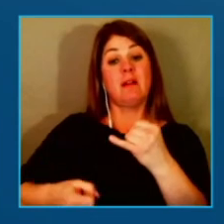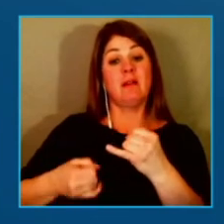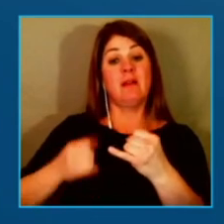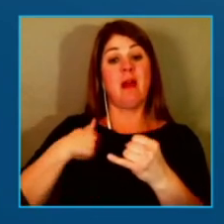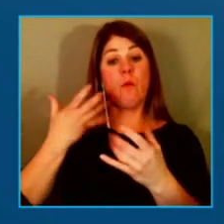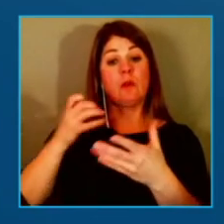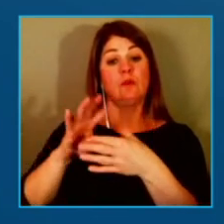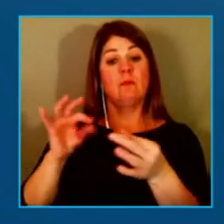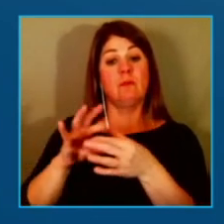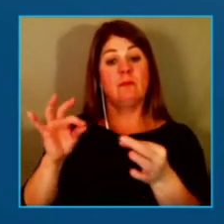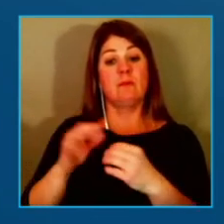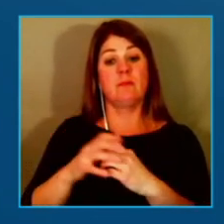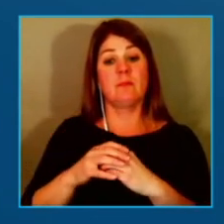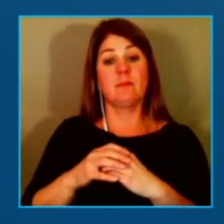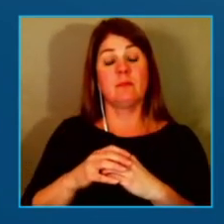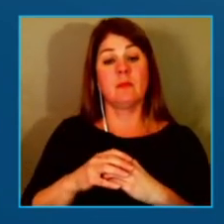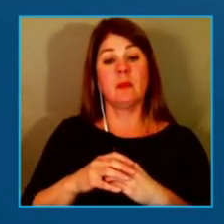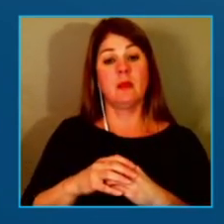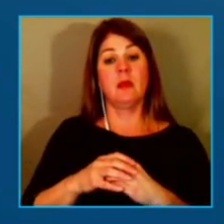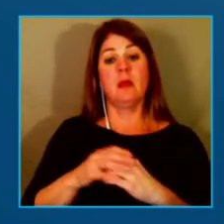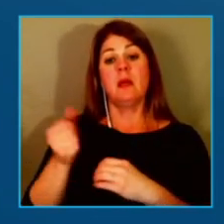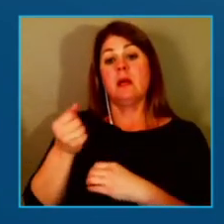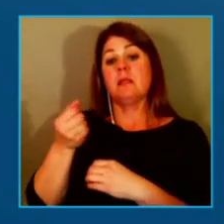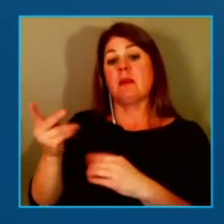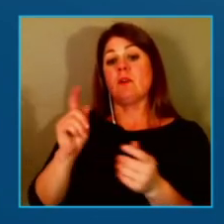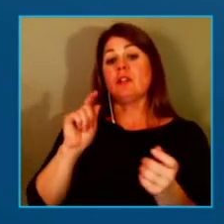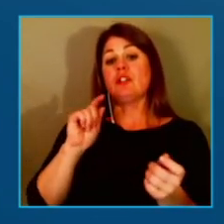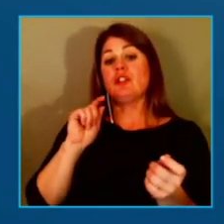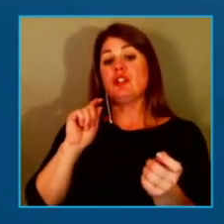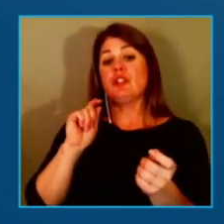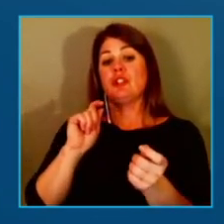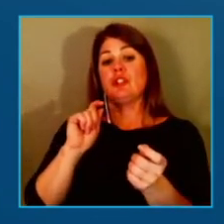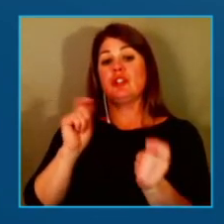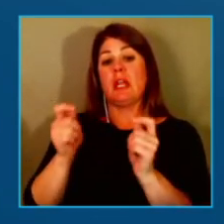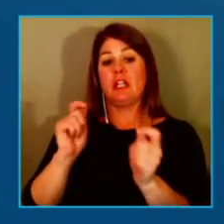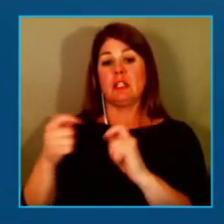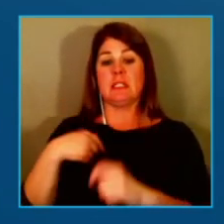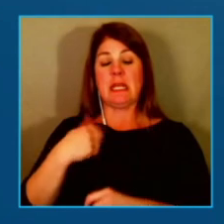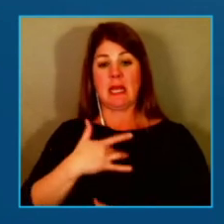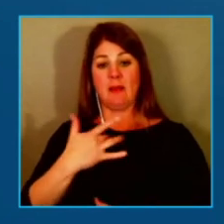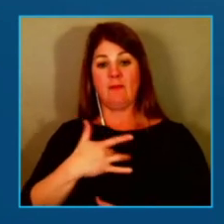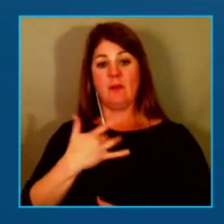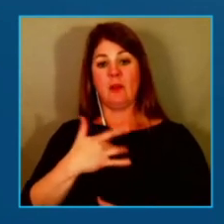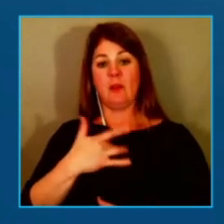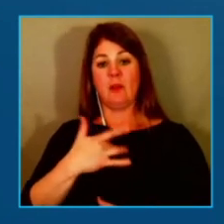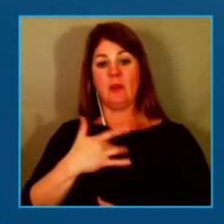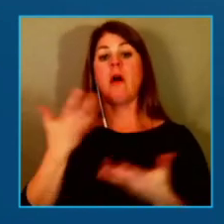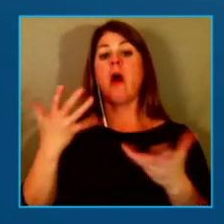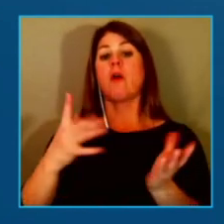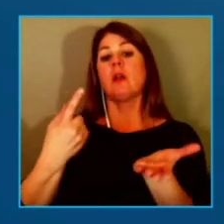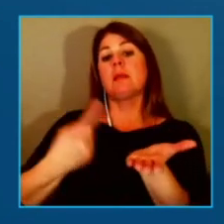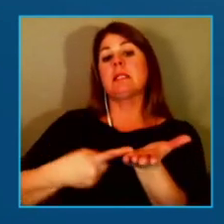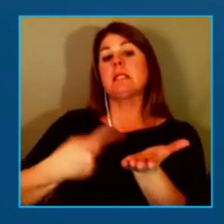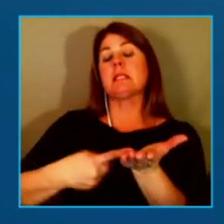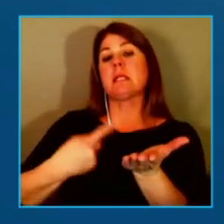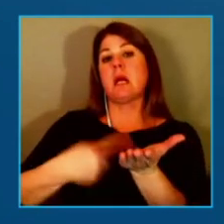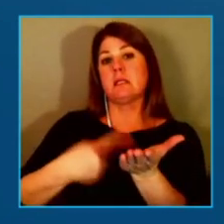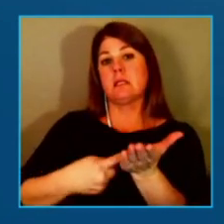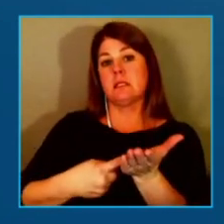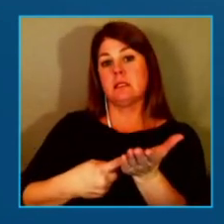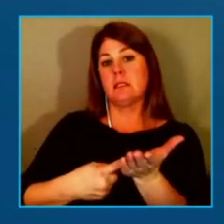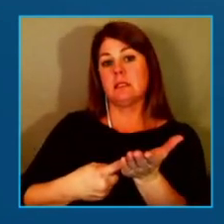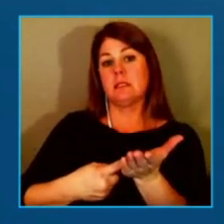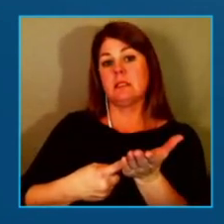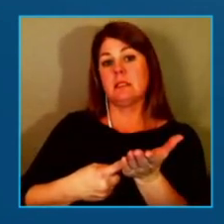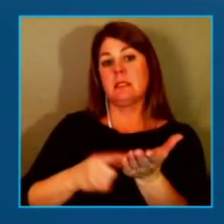there are a number of changes that I think have been discussed and seemingly agreed to